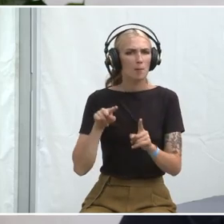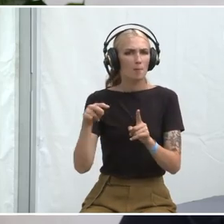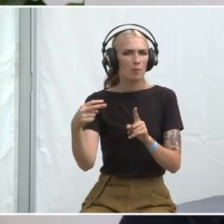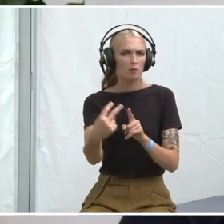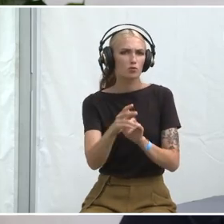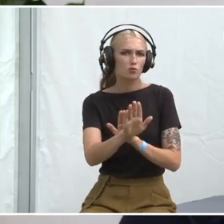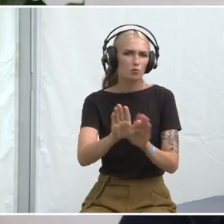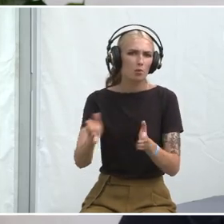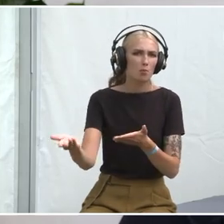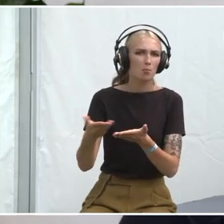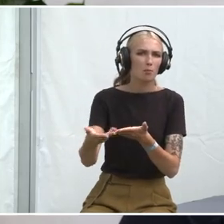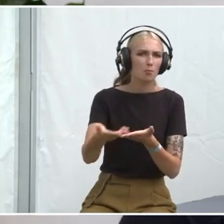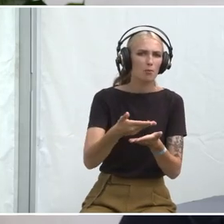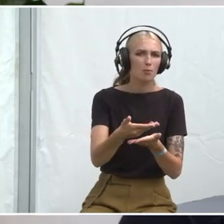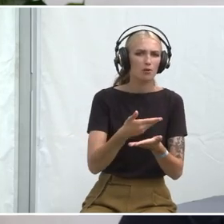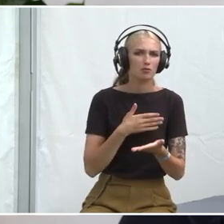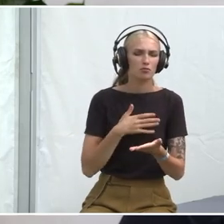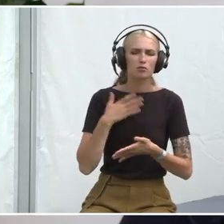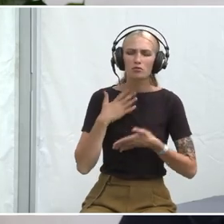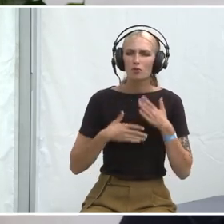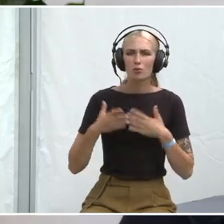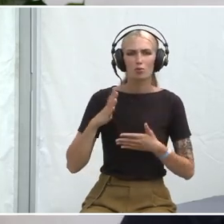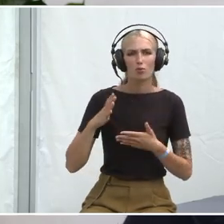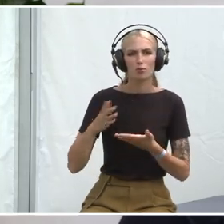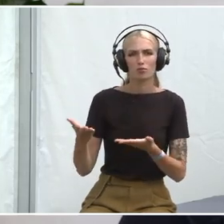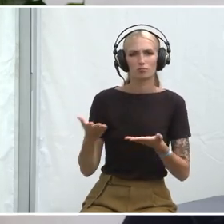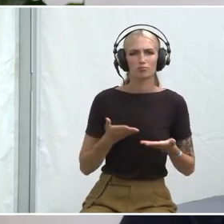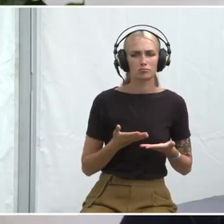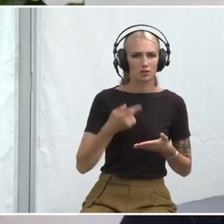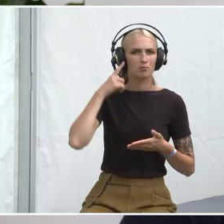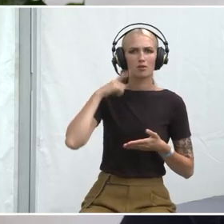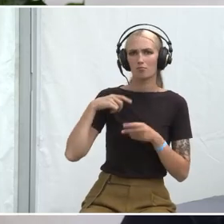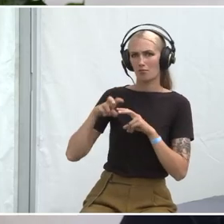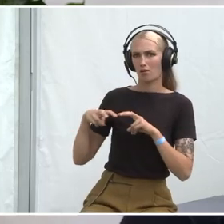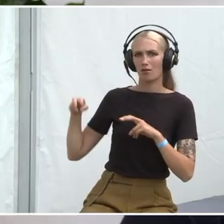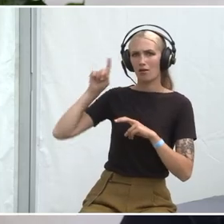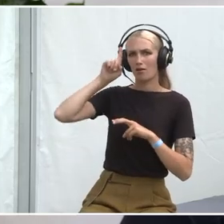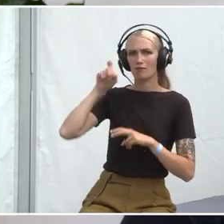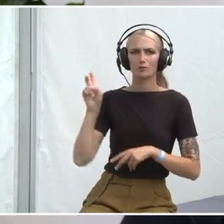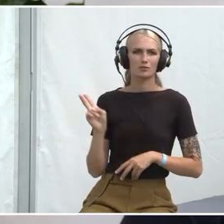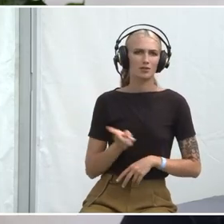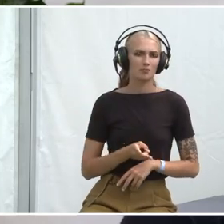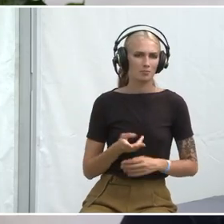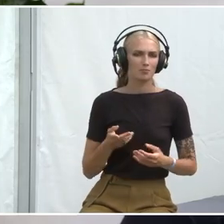that you want to offer. I would really, really welcome that as a moderator, and I know the panel shares that